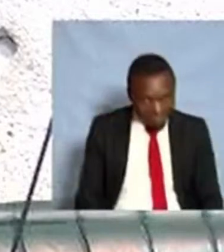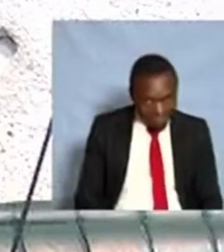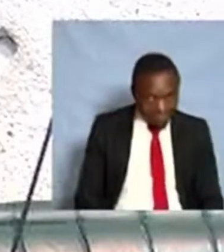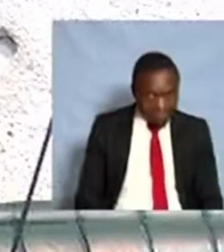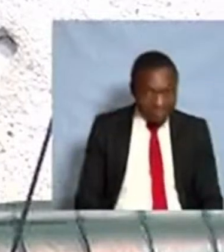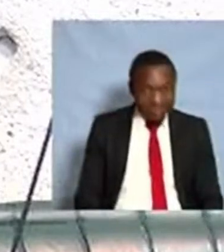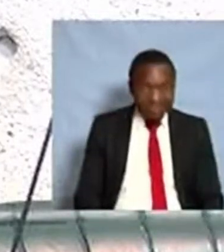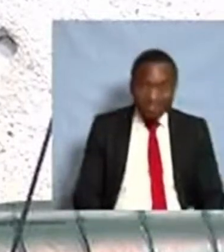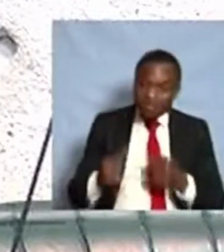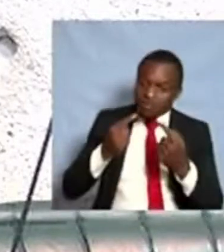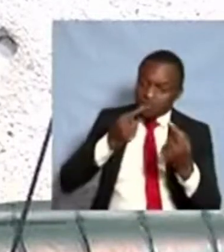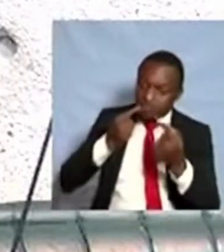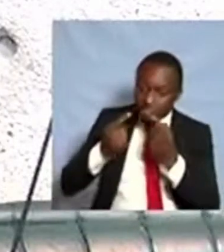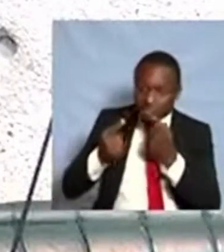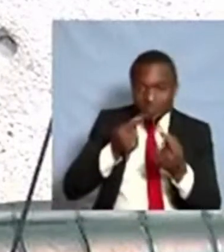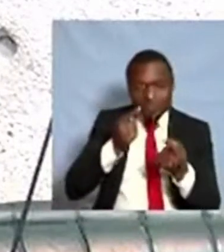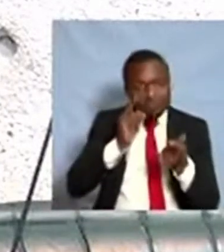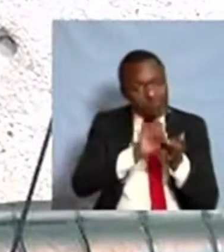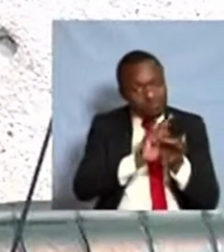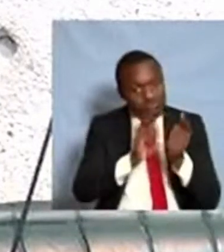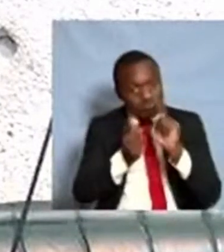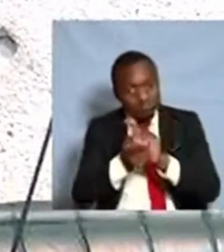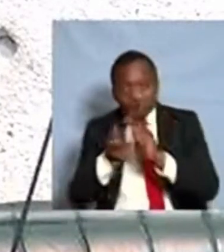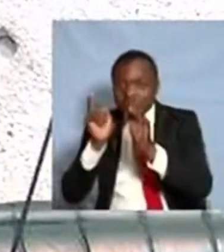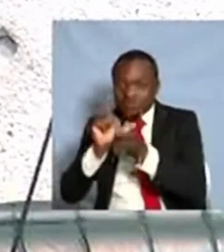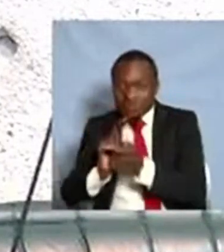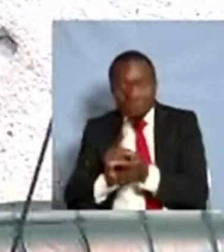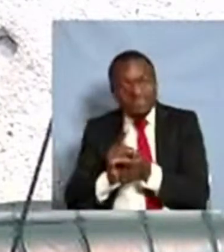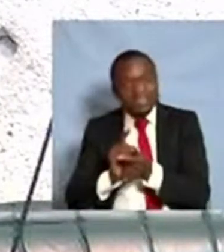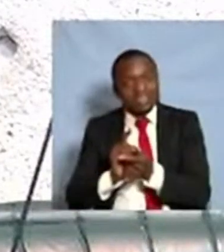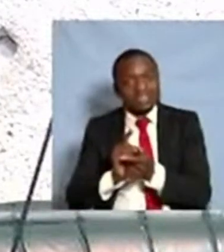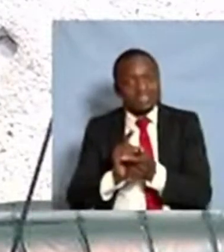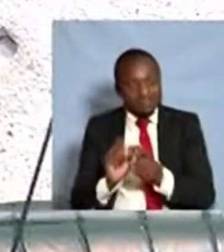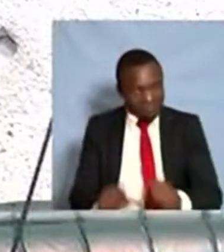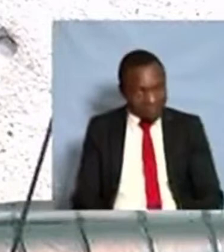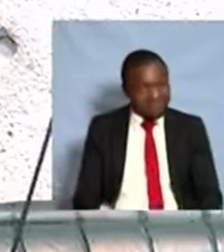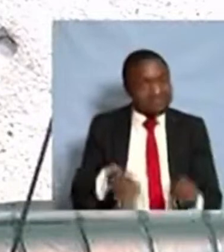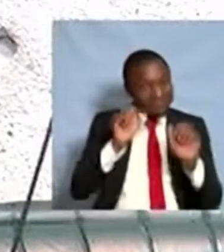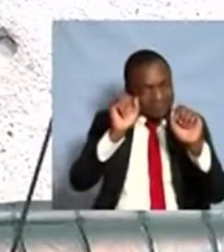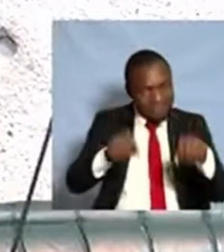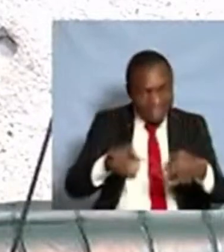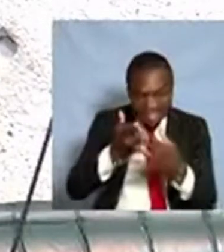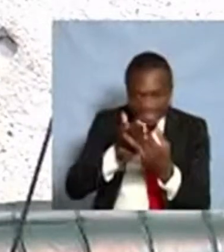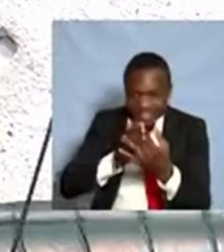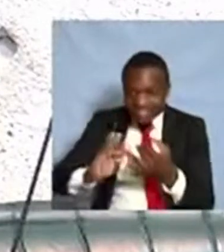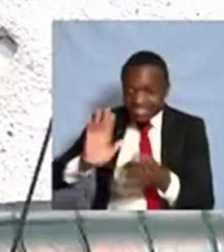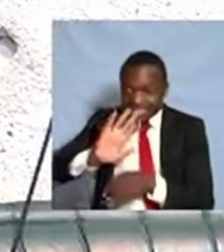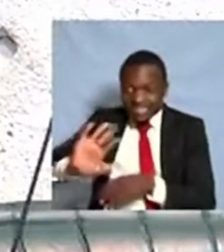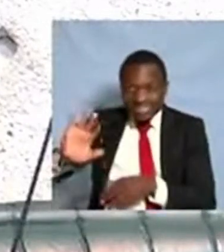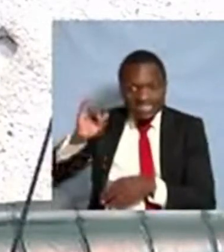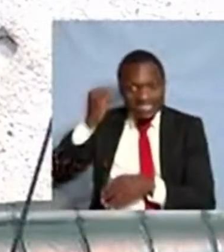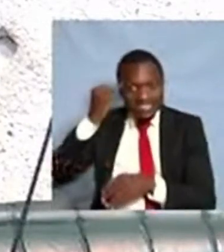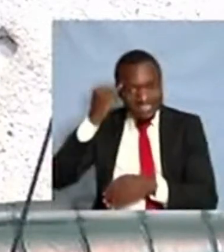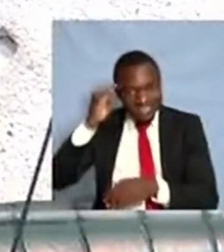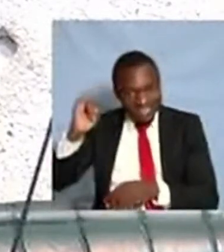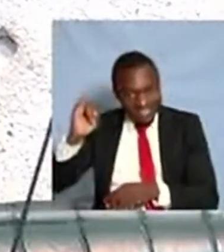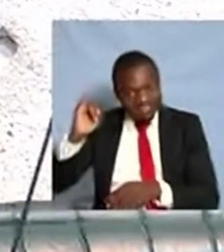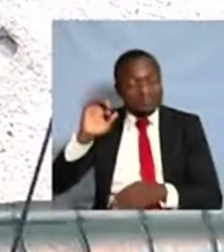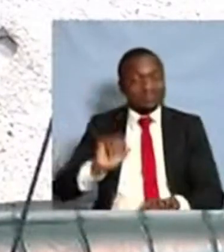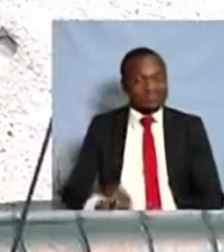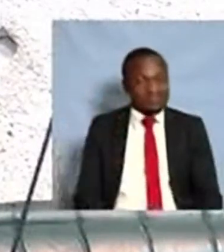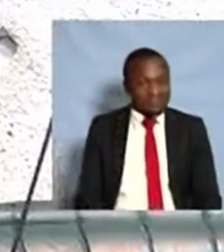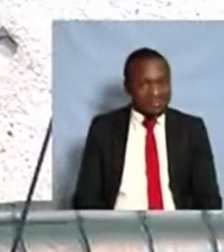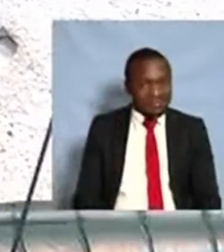to associate and actually assemble so that they can share their views with then